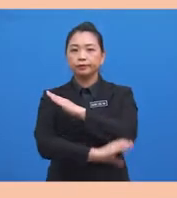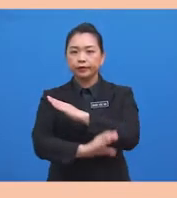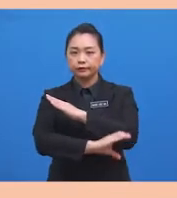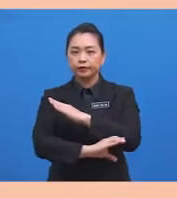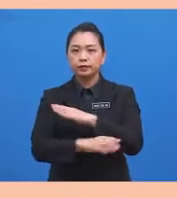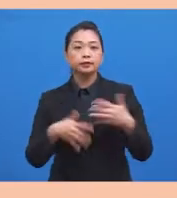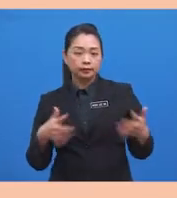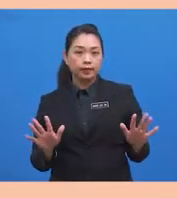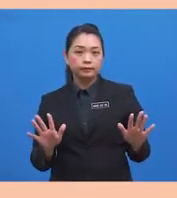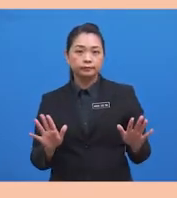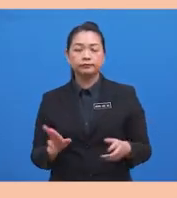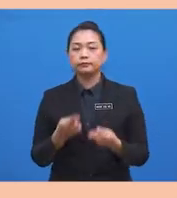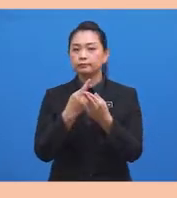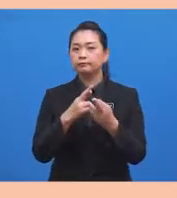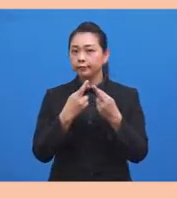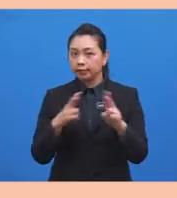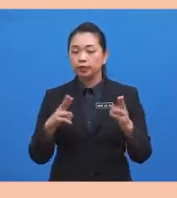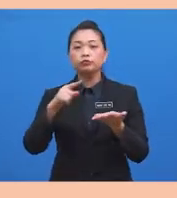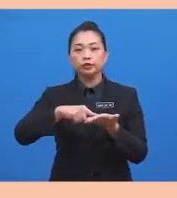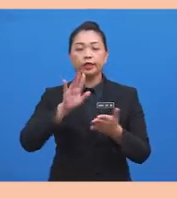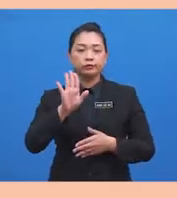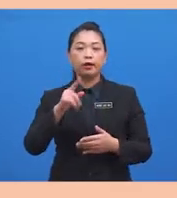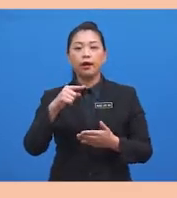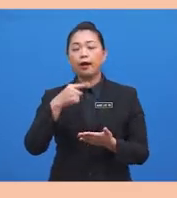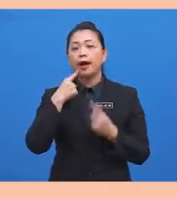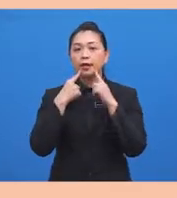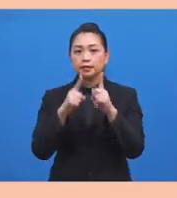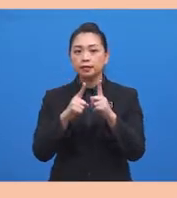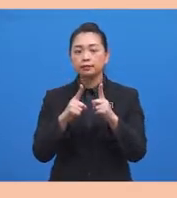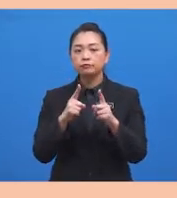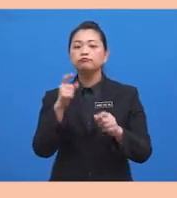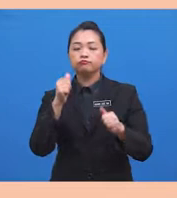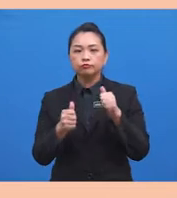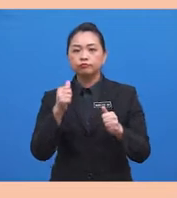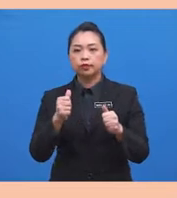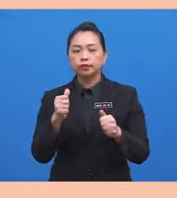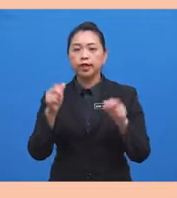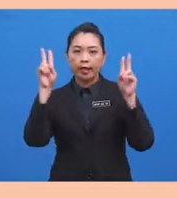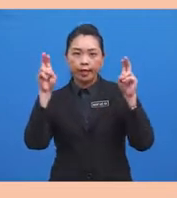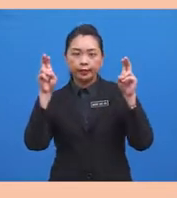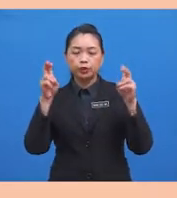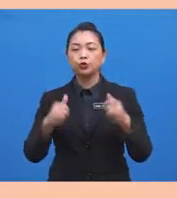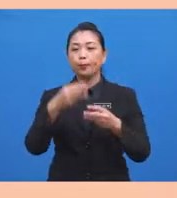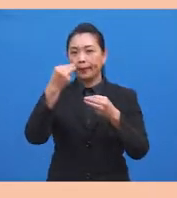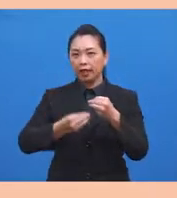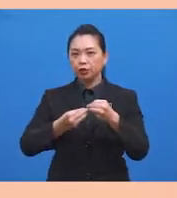Done? Ready to check your answers? Now, which heading did you match paragraph 2 to?